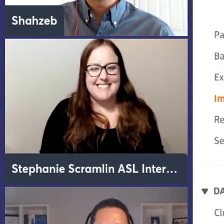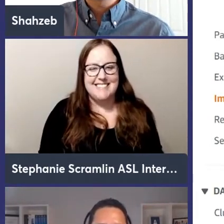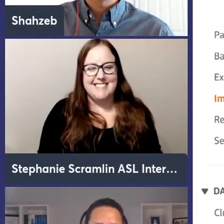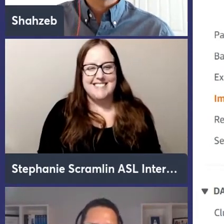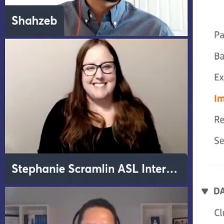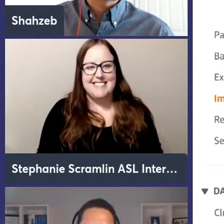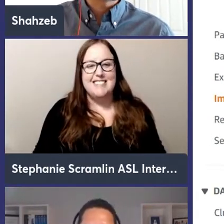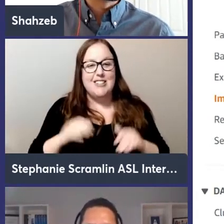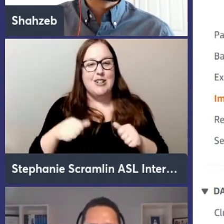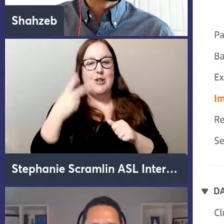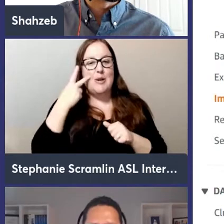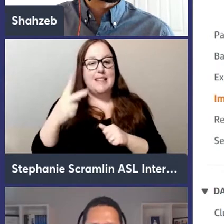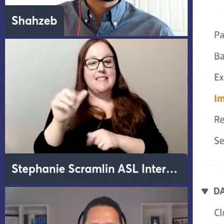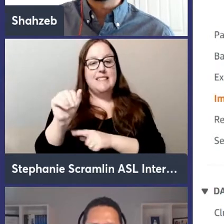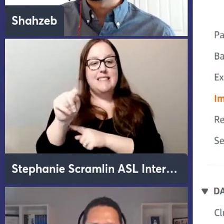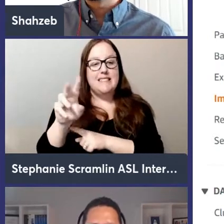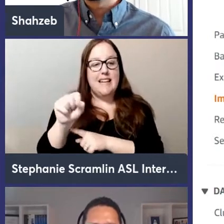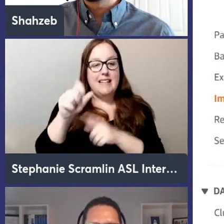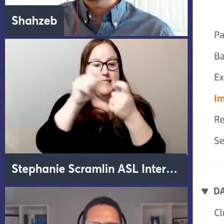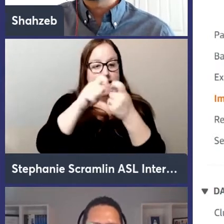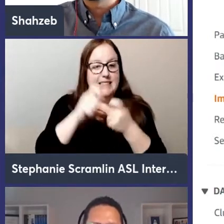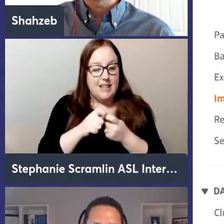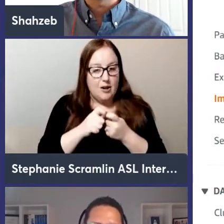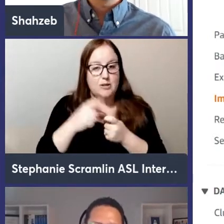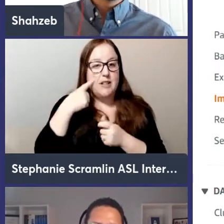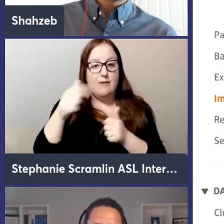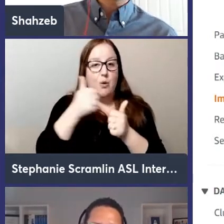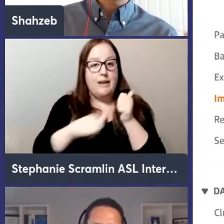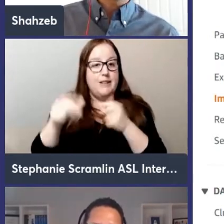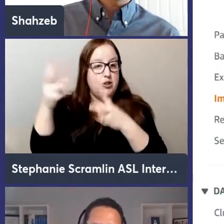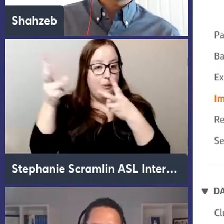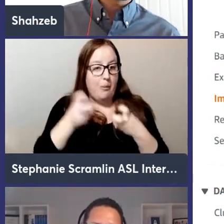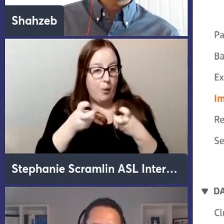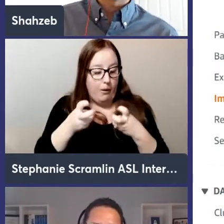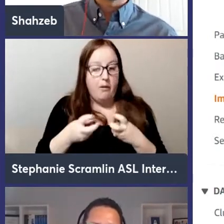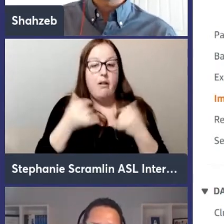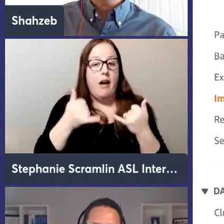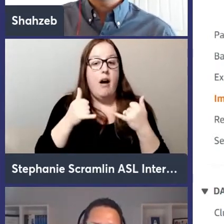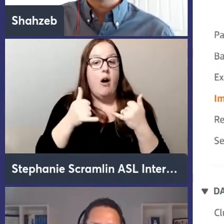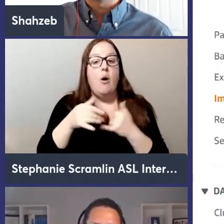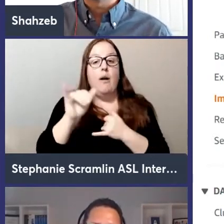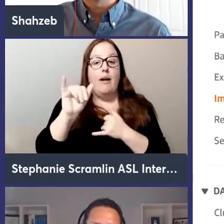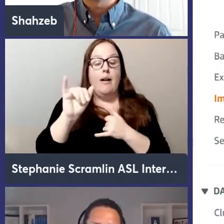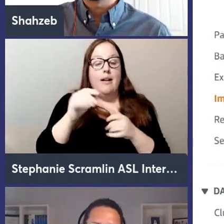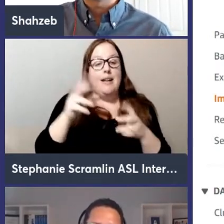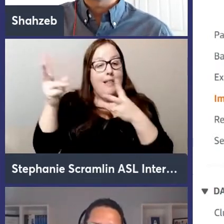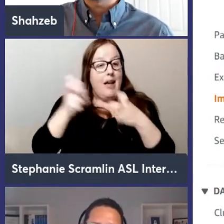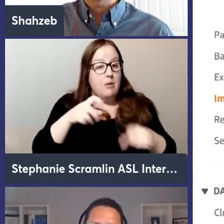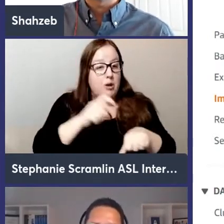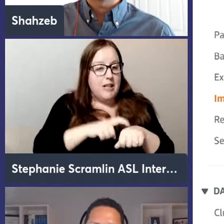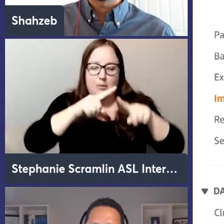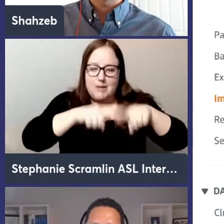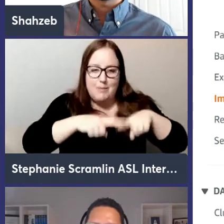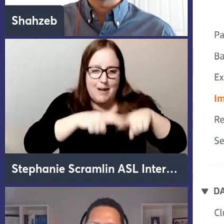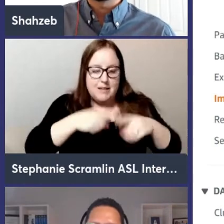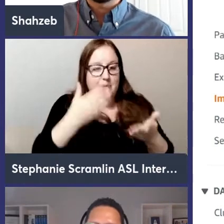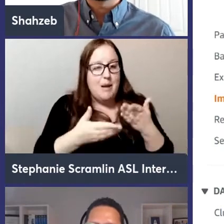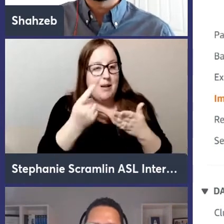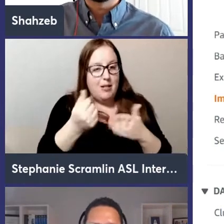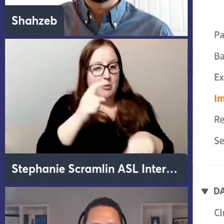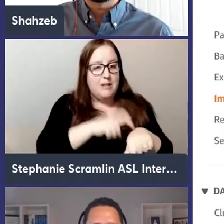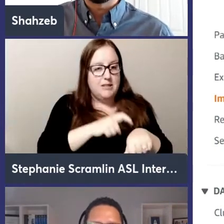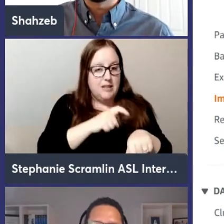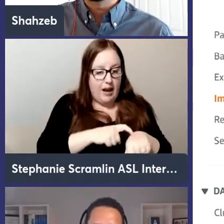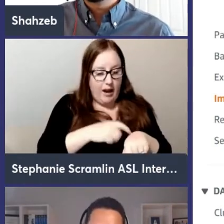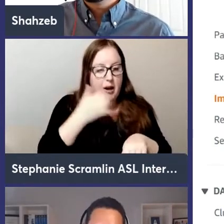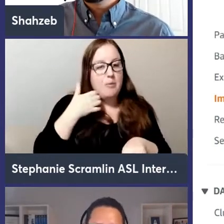You can go into the status details, right? So for each import. Now, obviously the import times vary. It may take a little while. So I already have